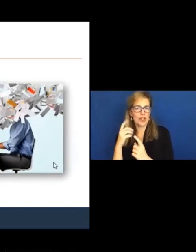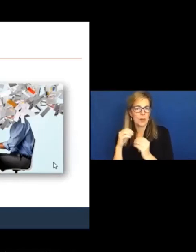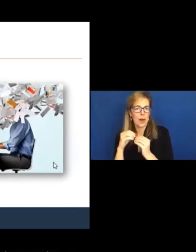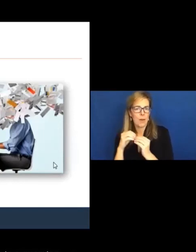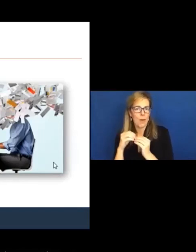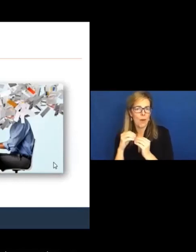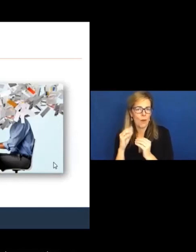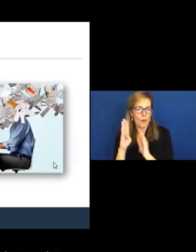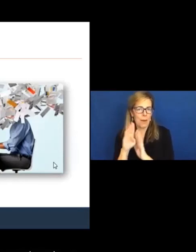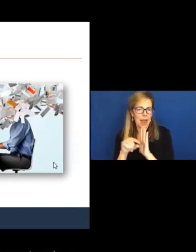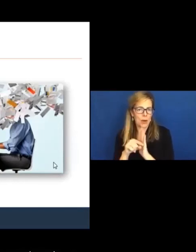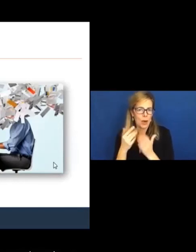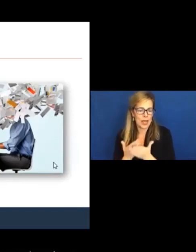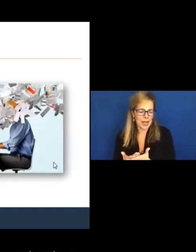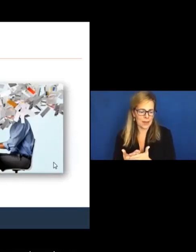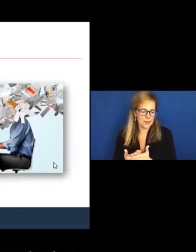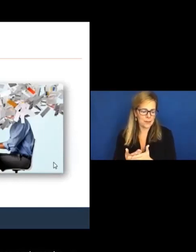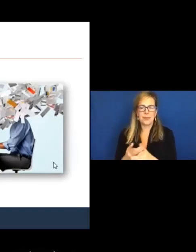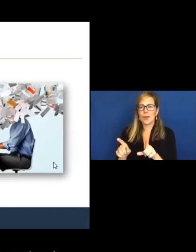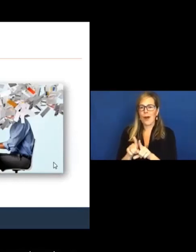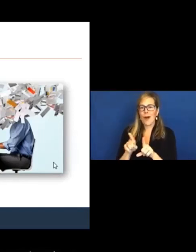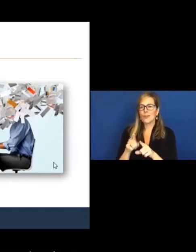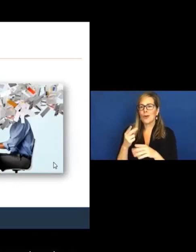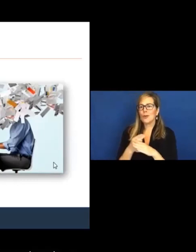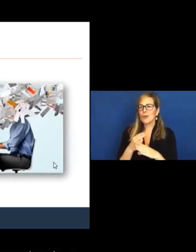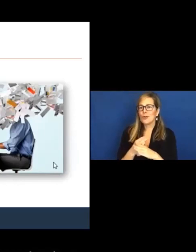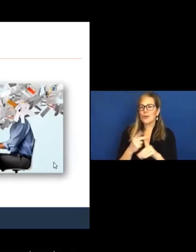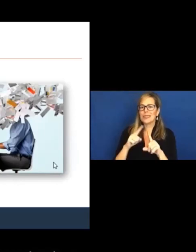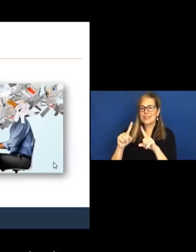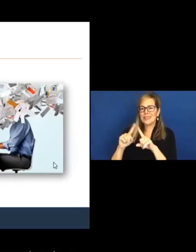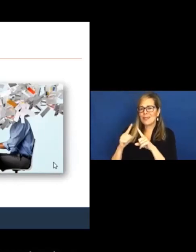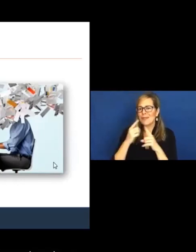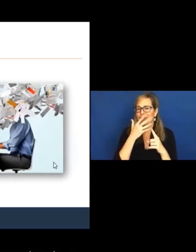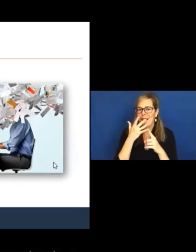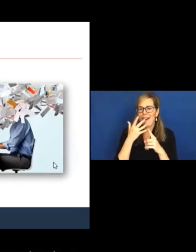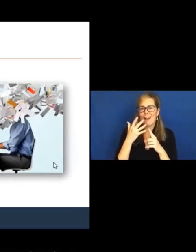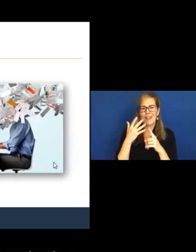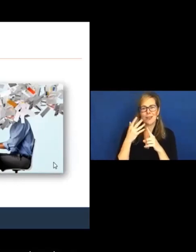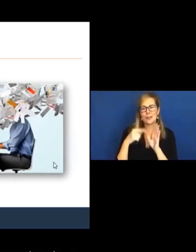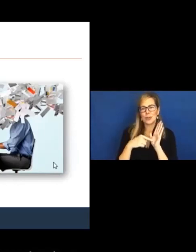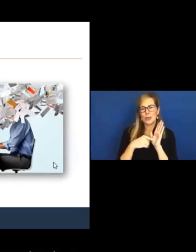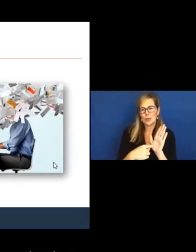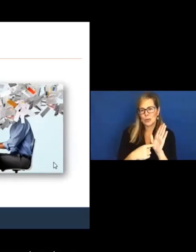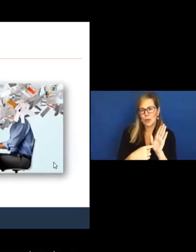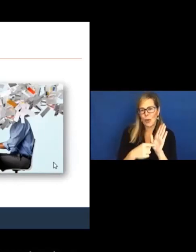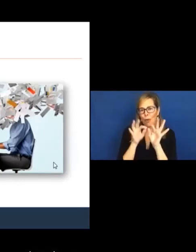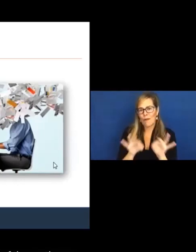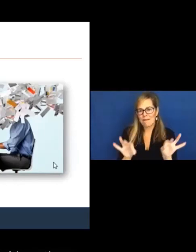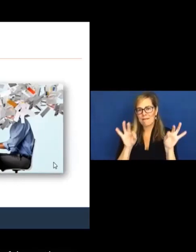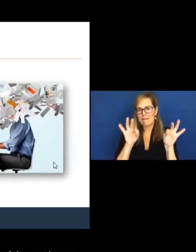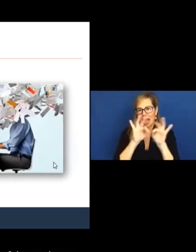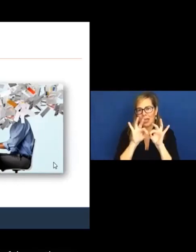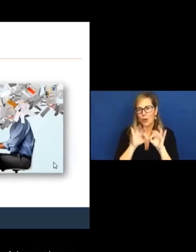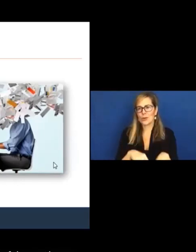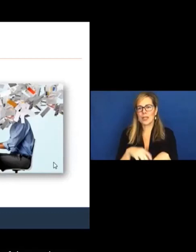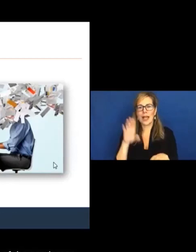data. You could also use a pattern fill or certain colors in graphs to show different values. A picture on the right